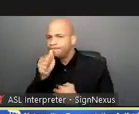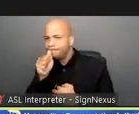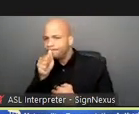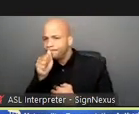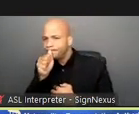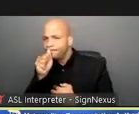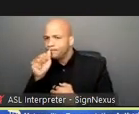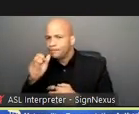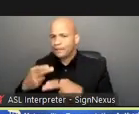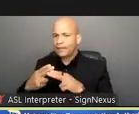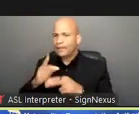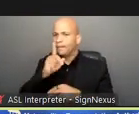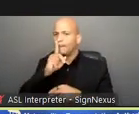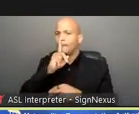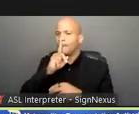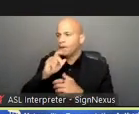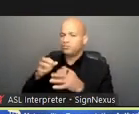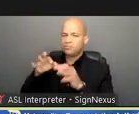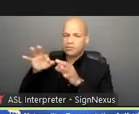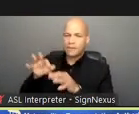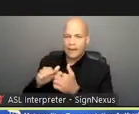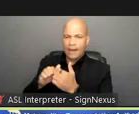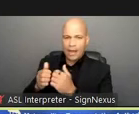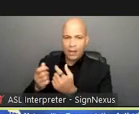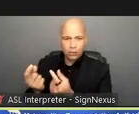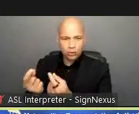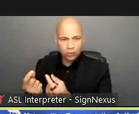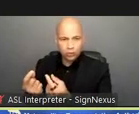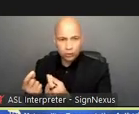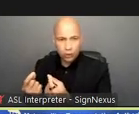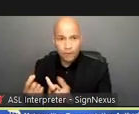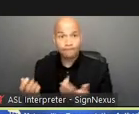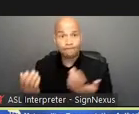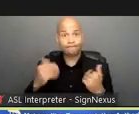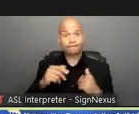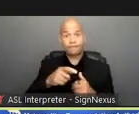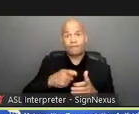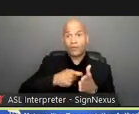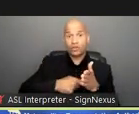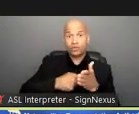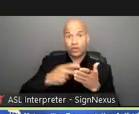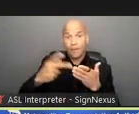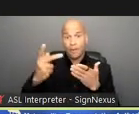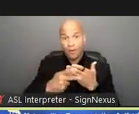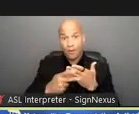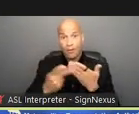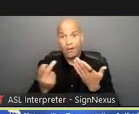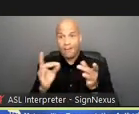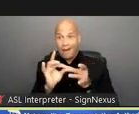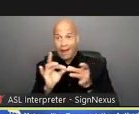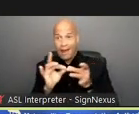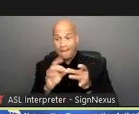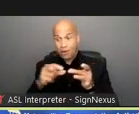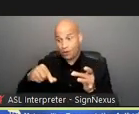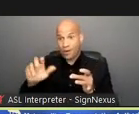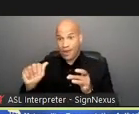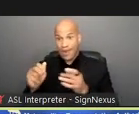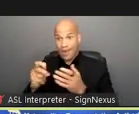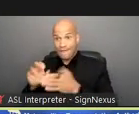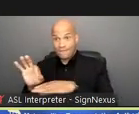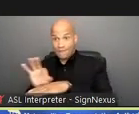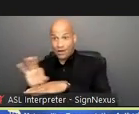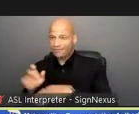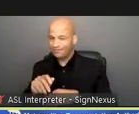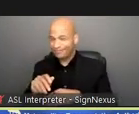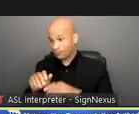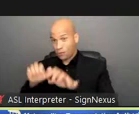please note that comments on the central business district calling program are not being received via the Q a function and comments submitted in that fashion